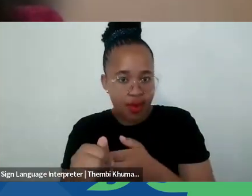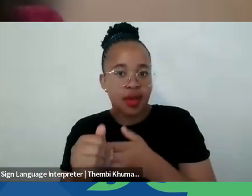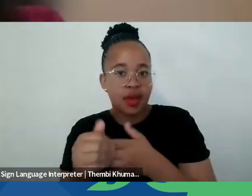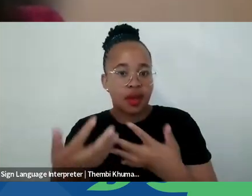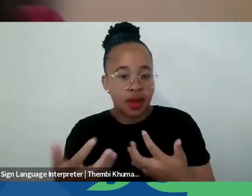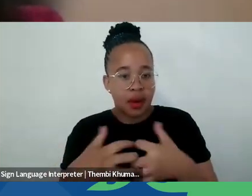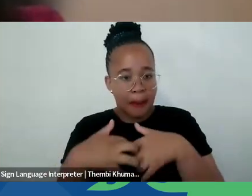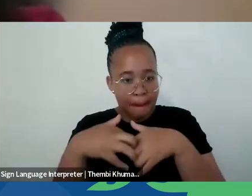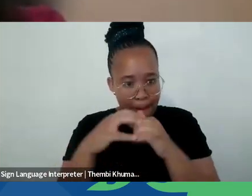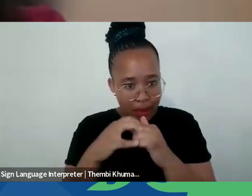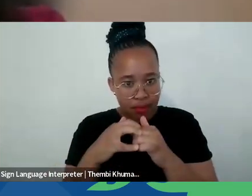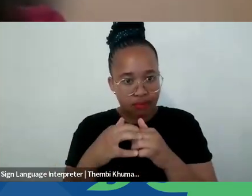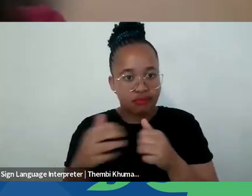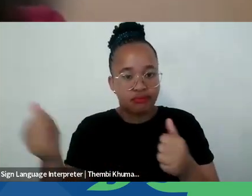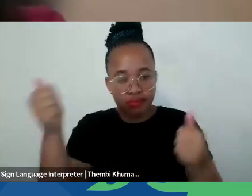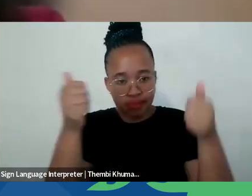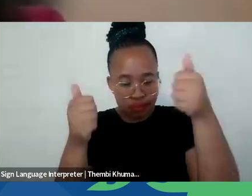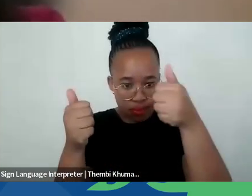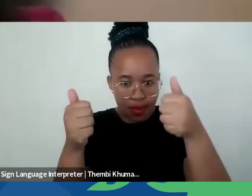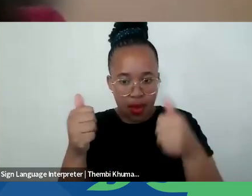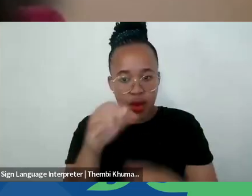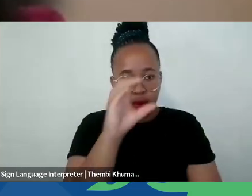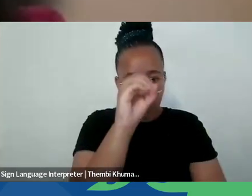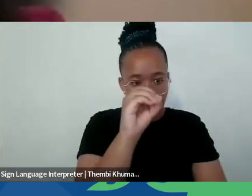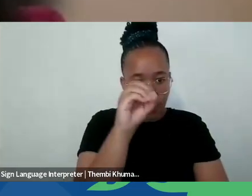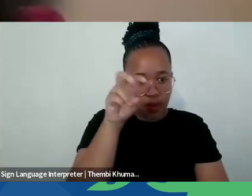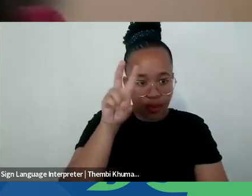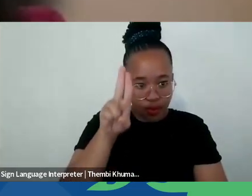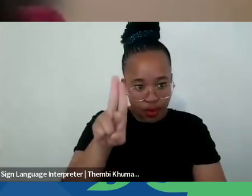of OUT. OUT is the second oldest